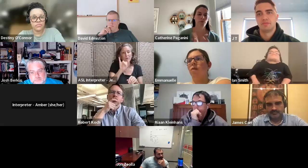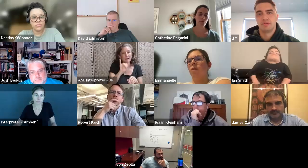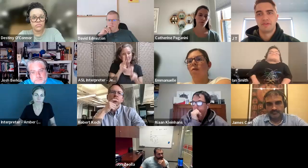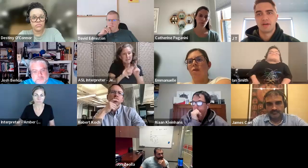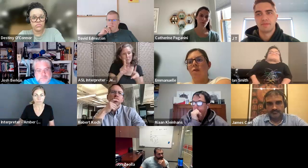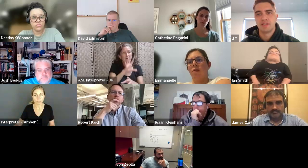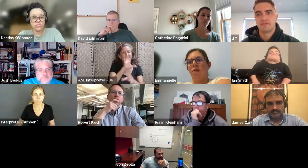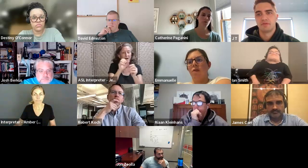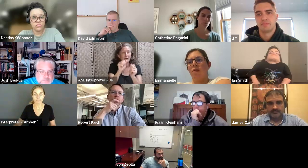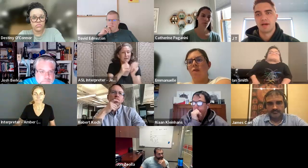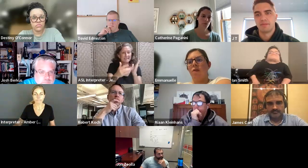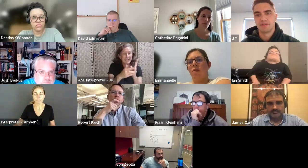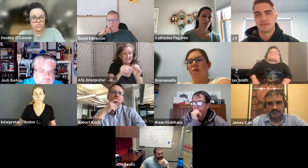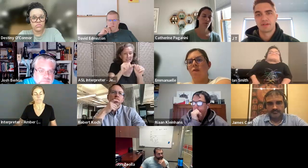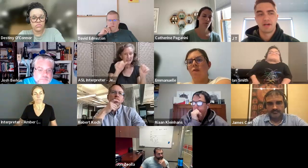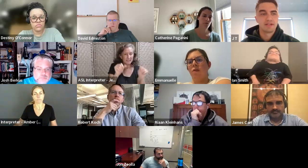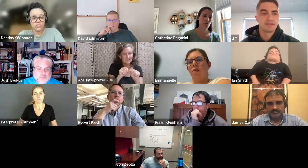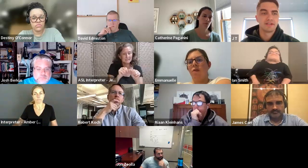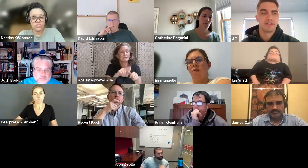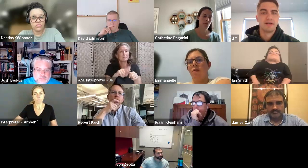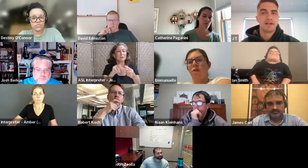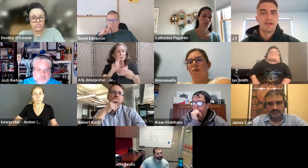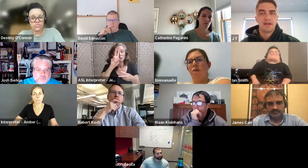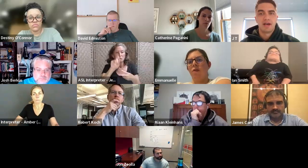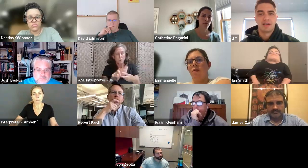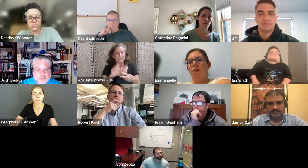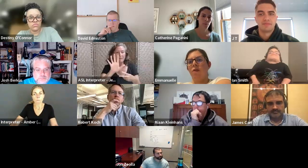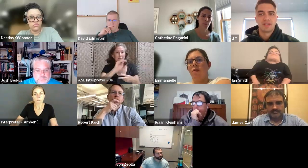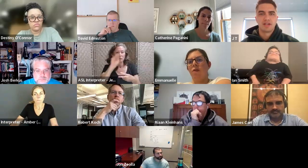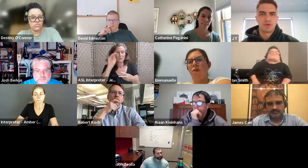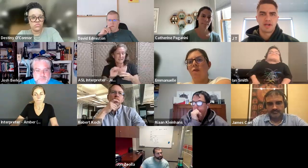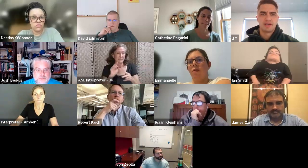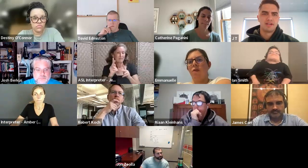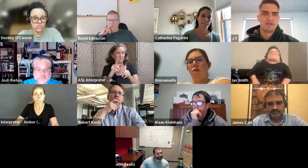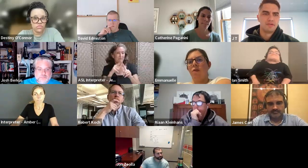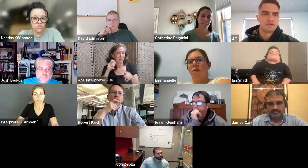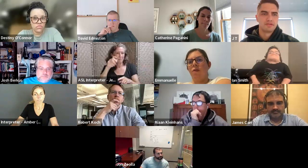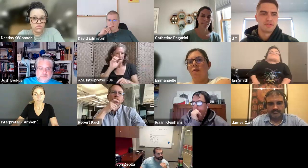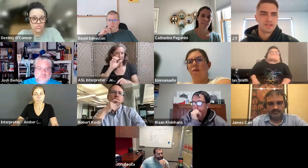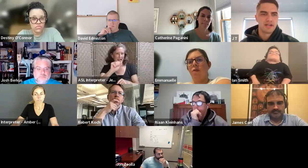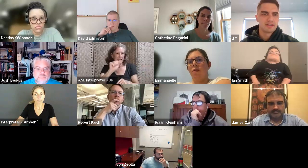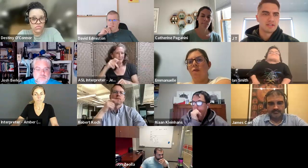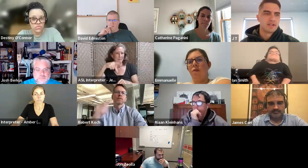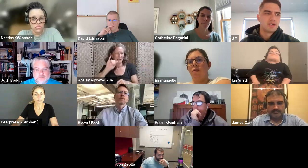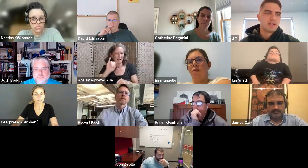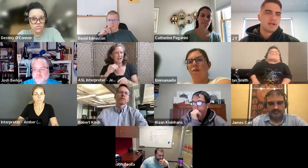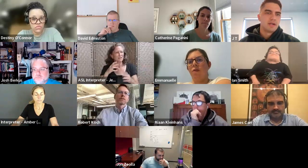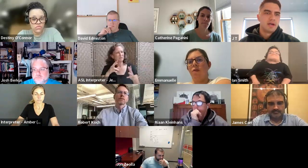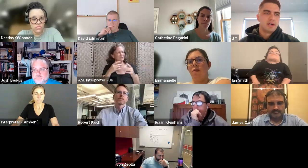about 2.5% for Pacific Islanders. So it's quite a universal sort of